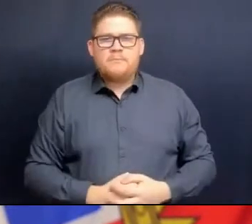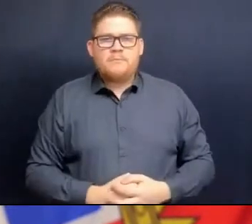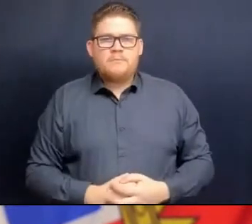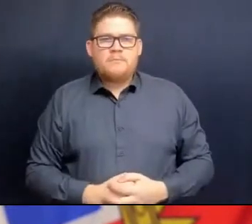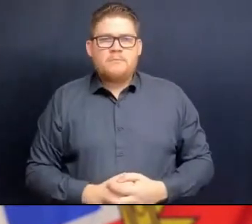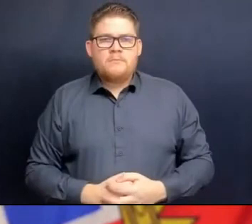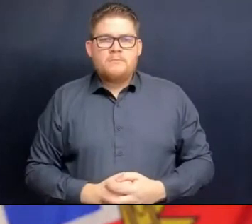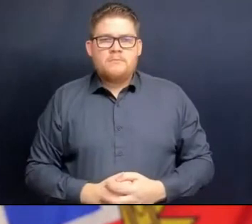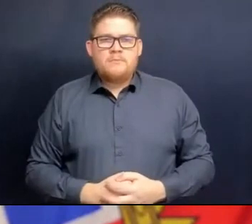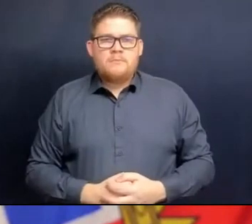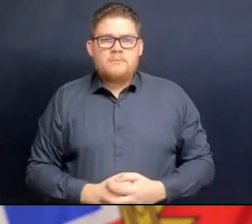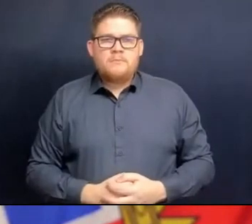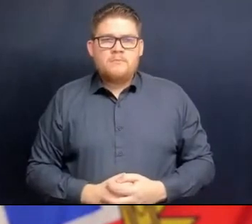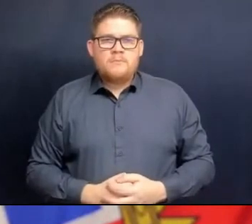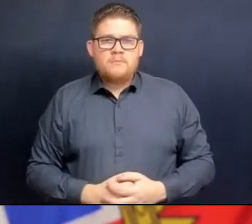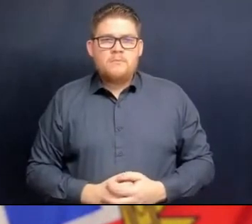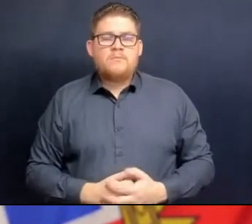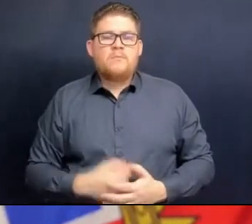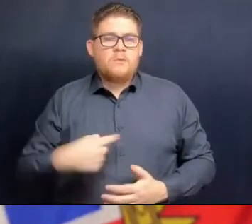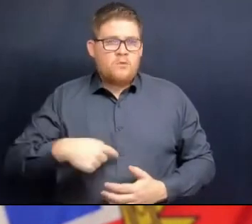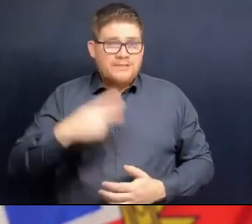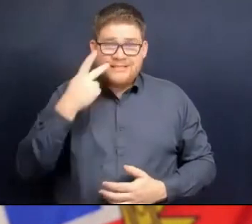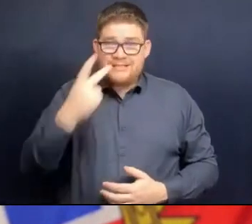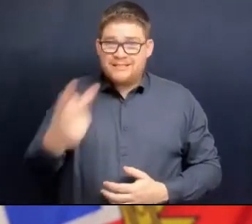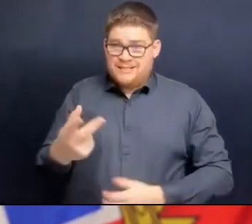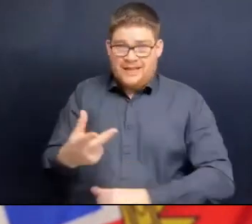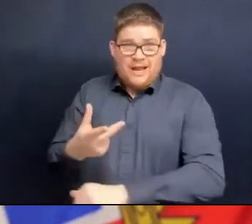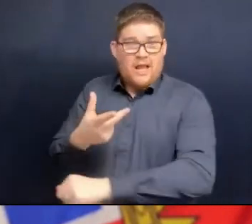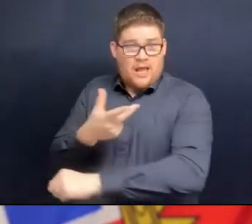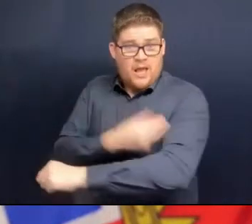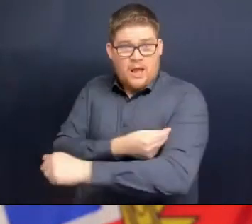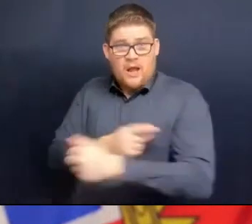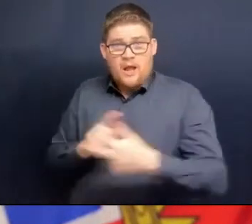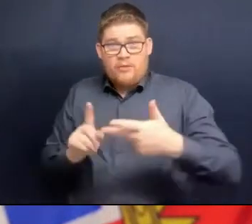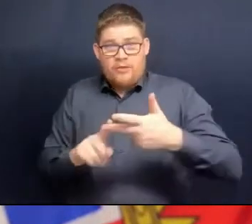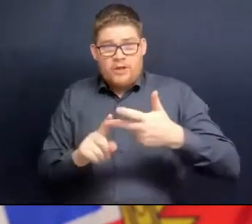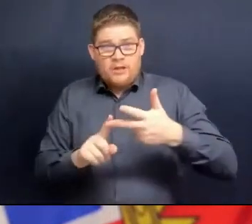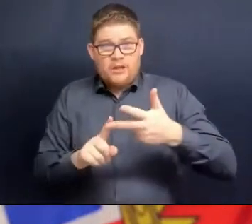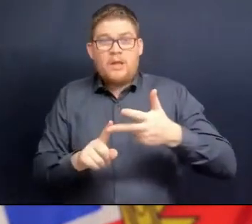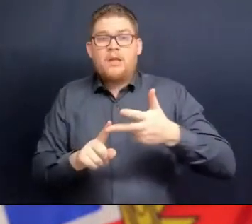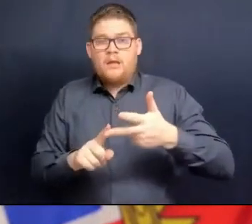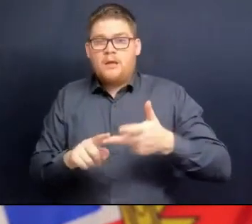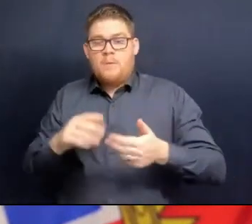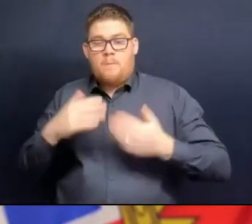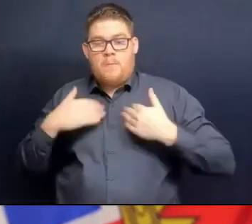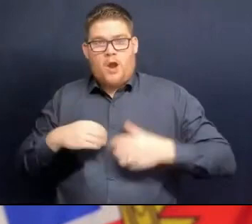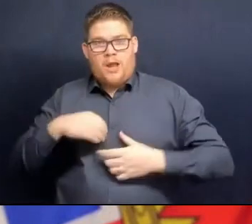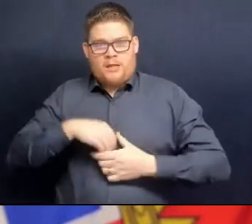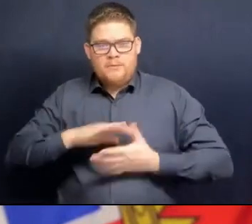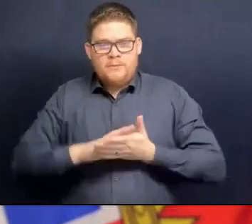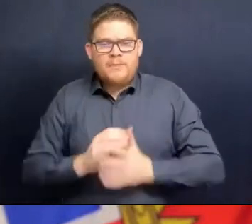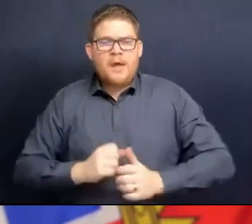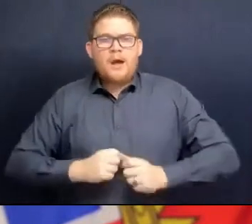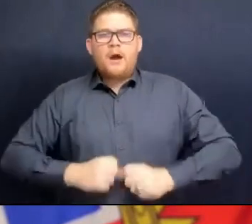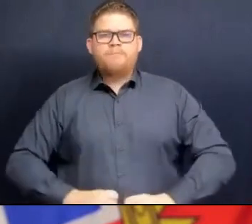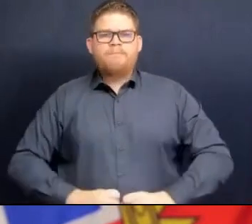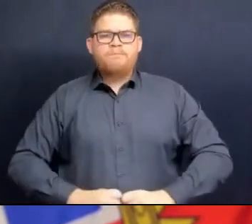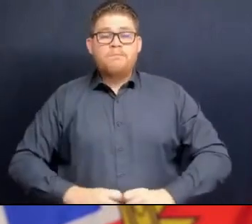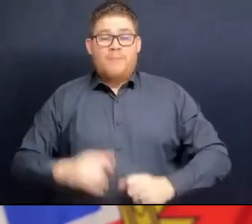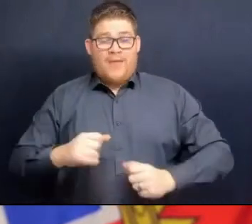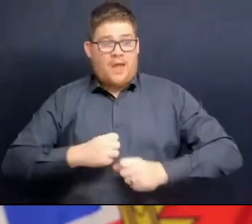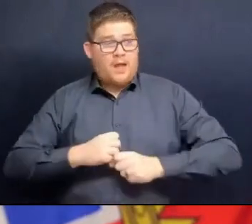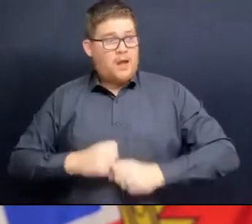now seeing that it does provide additional protection against infection, and it provides a good strong boost to